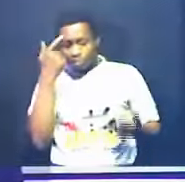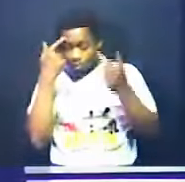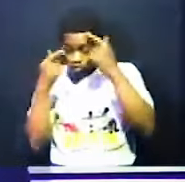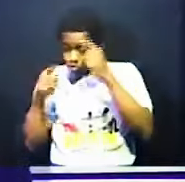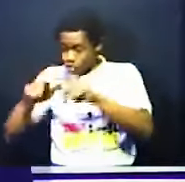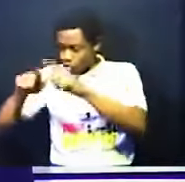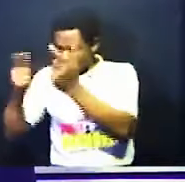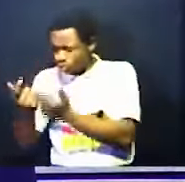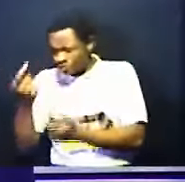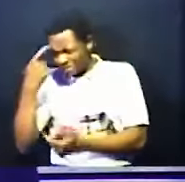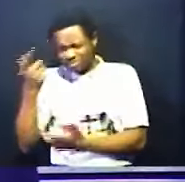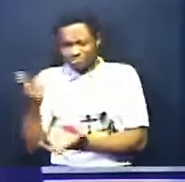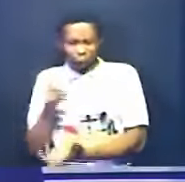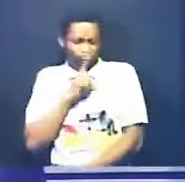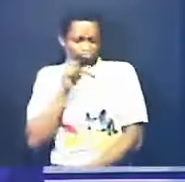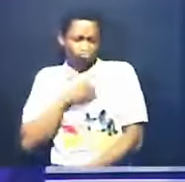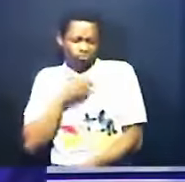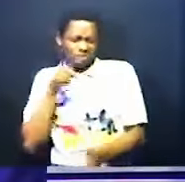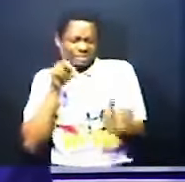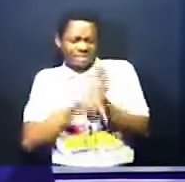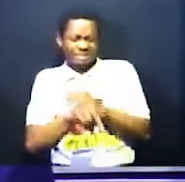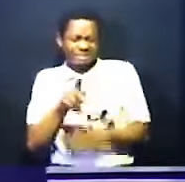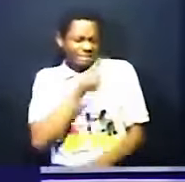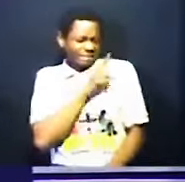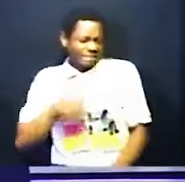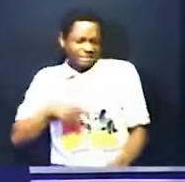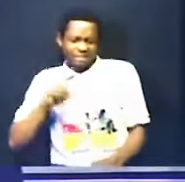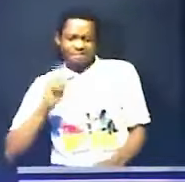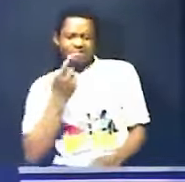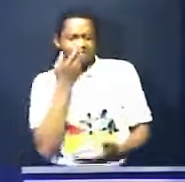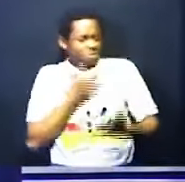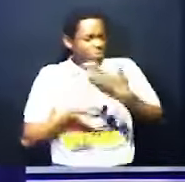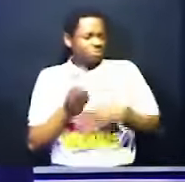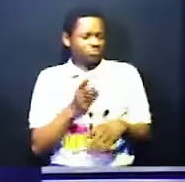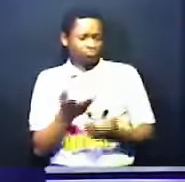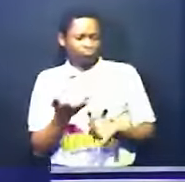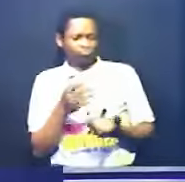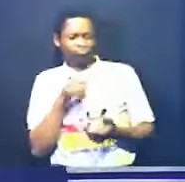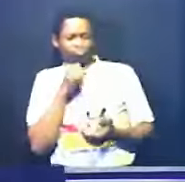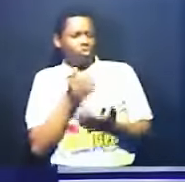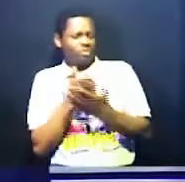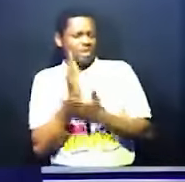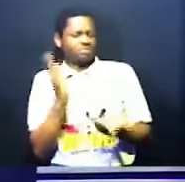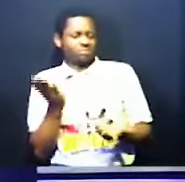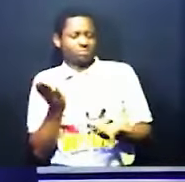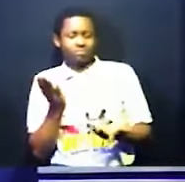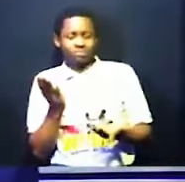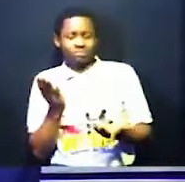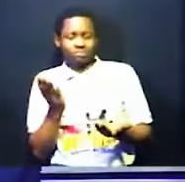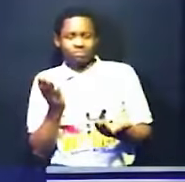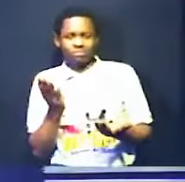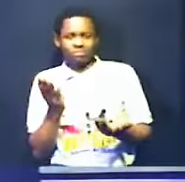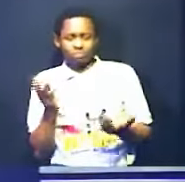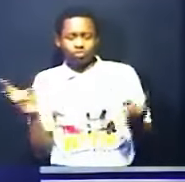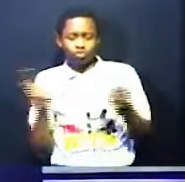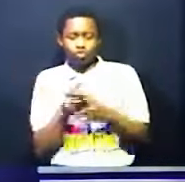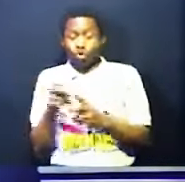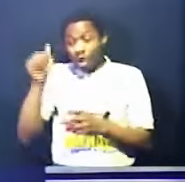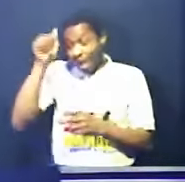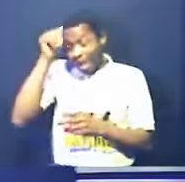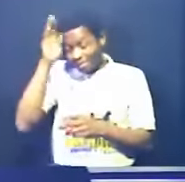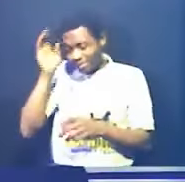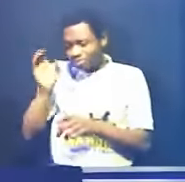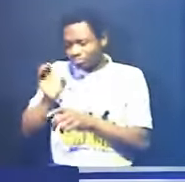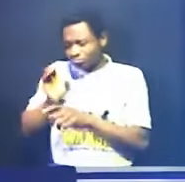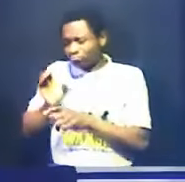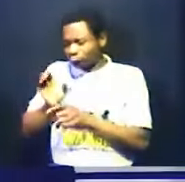firstborn. Enti se Absalom e ka kire ne nko ane se muhun se Amnon wa bro tama. Munkunua, we did this